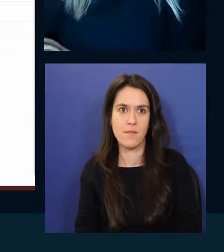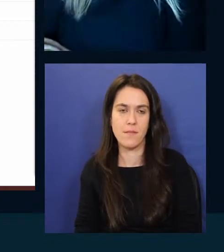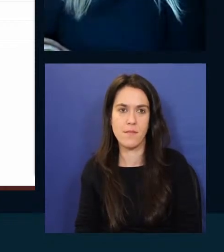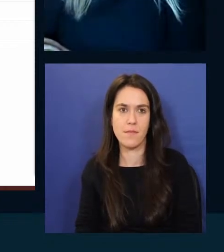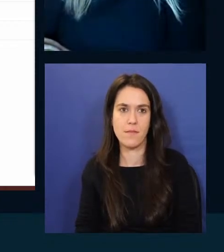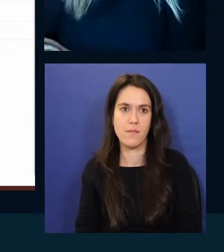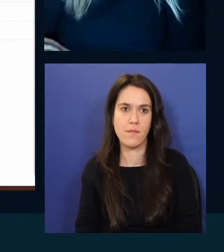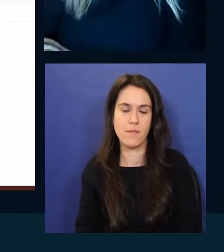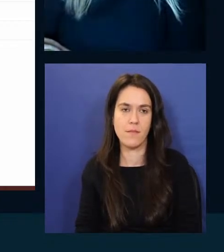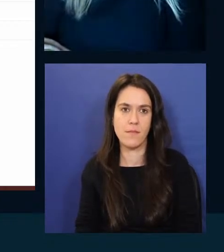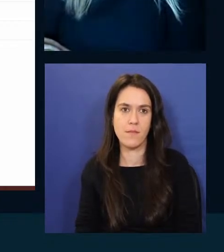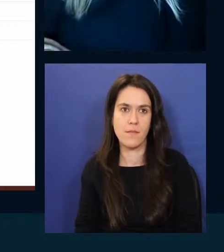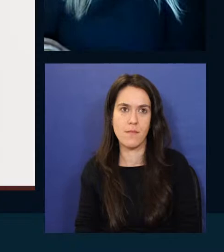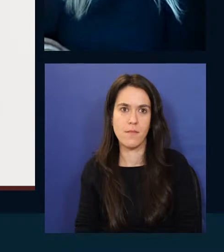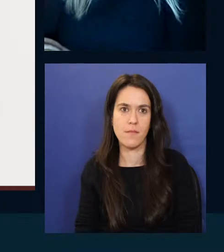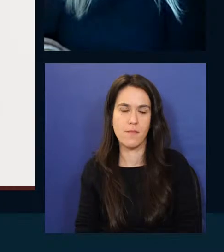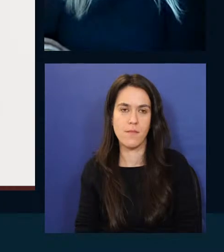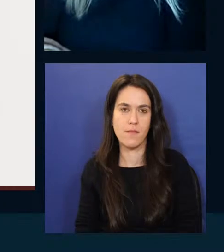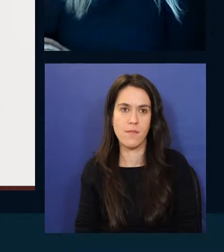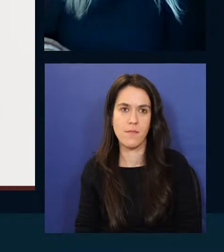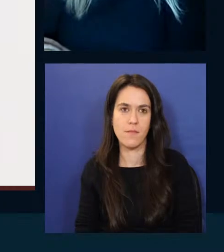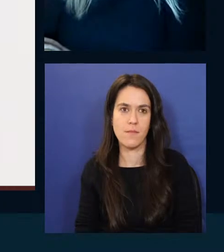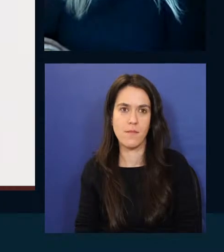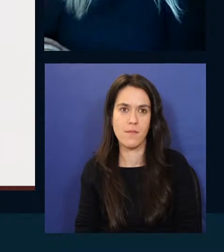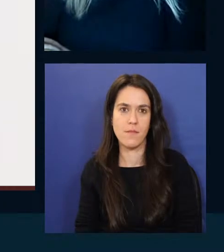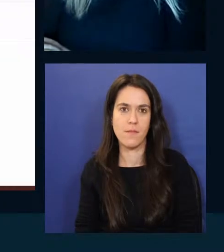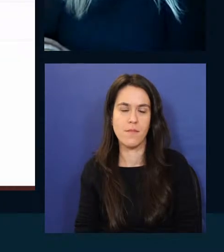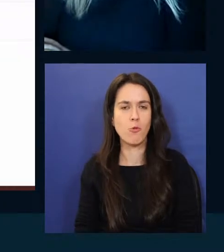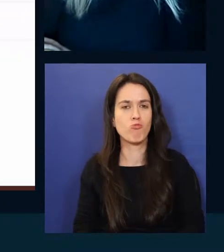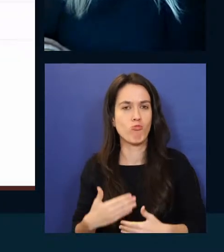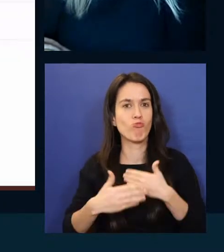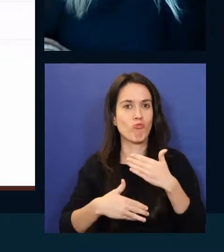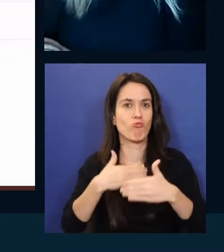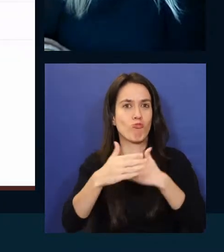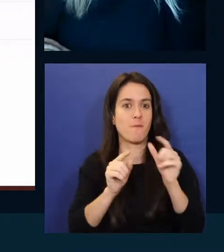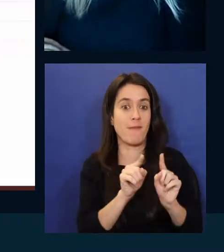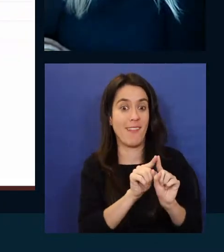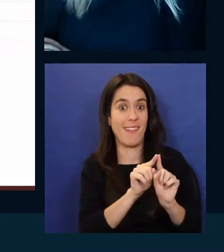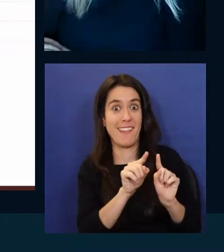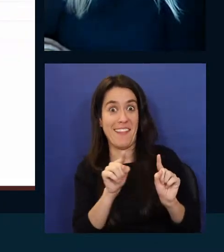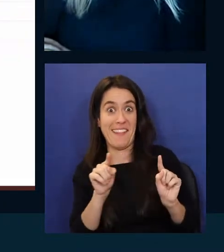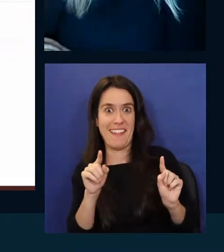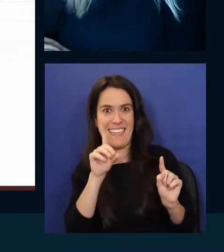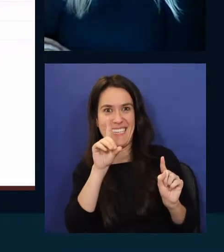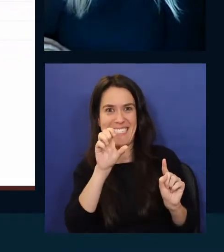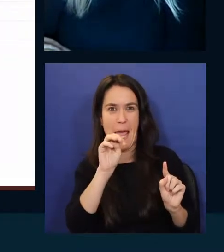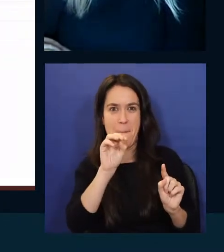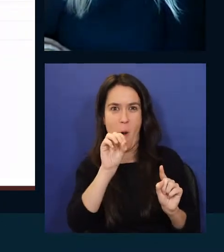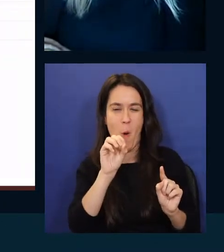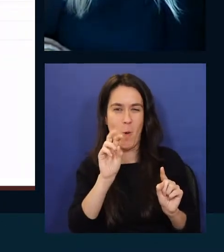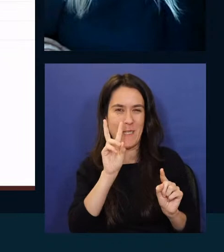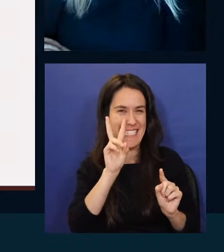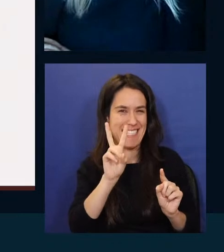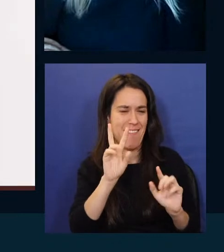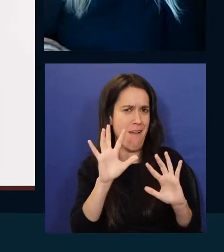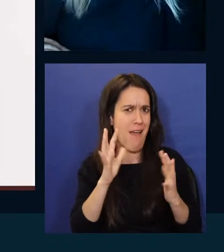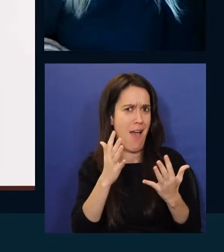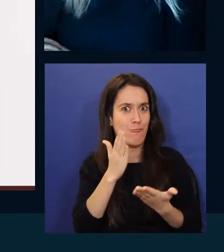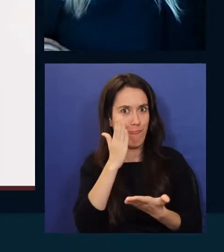So yeah, let's go a little bit further into the demo here so I can show you how the